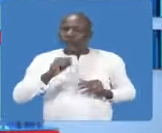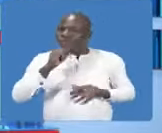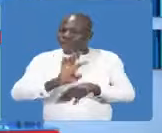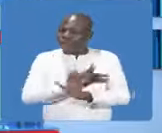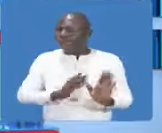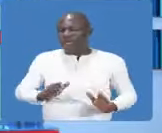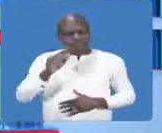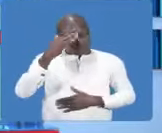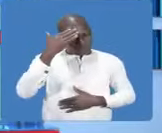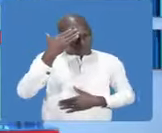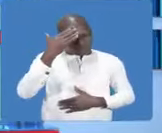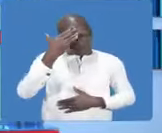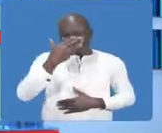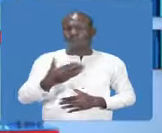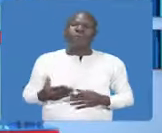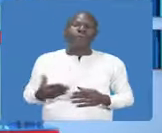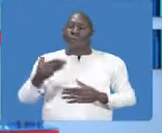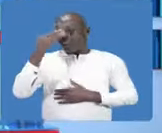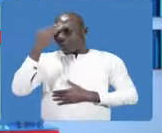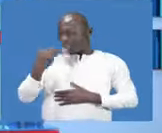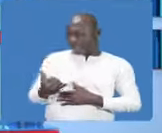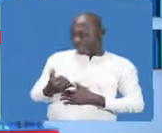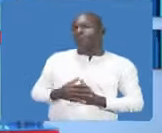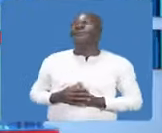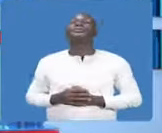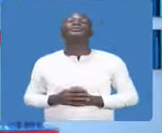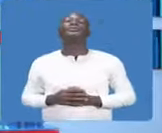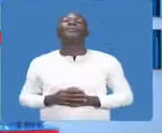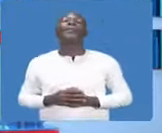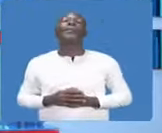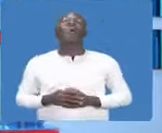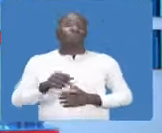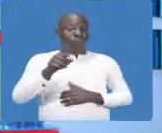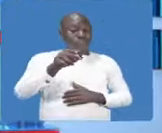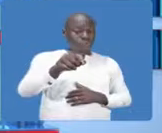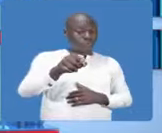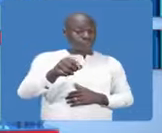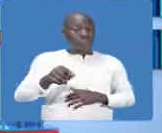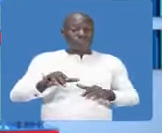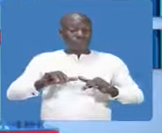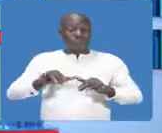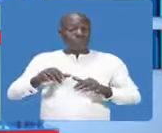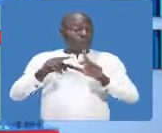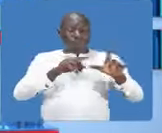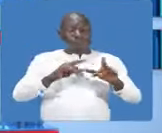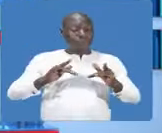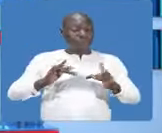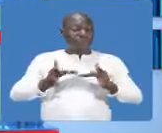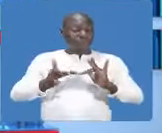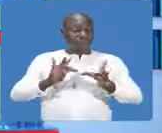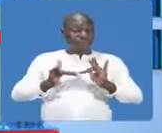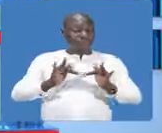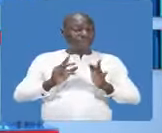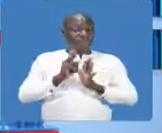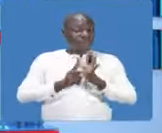enye Church of Christ no a na e di asam e na ho mu amuta ko social media no Your video